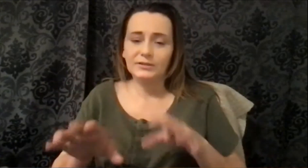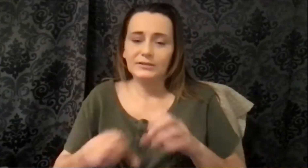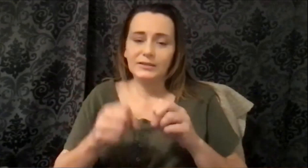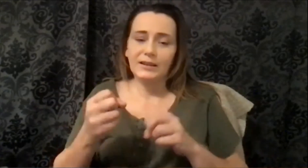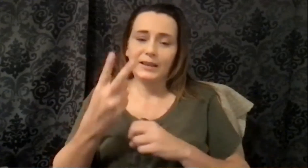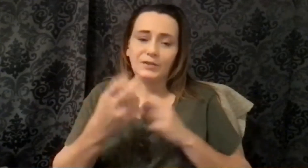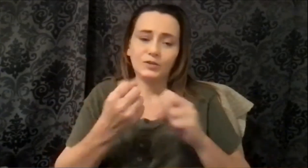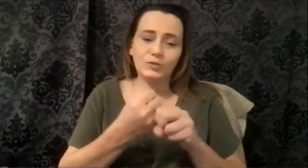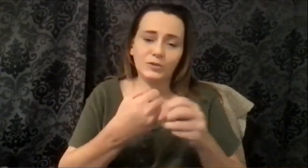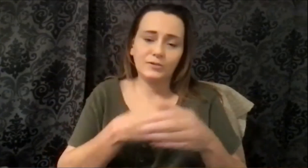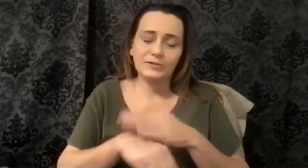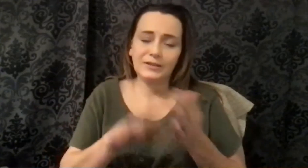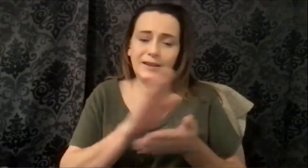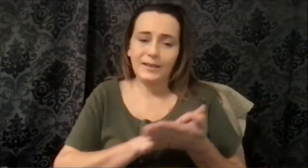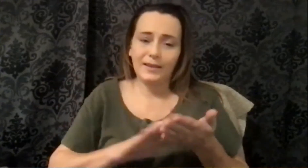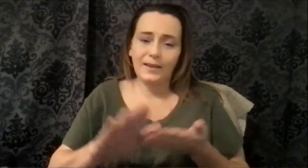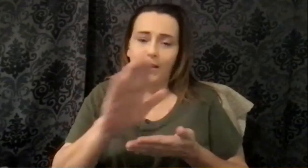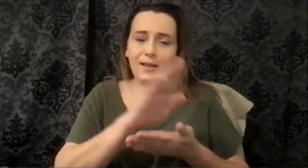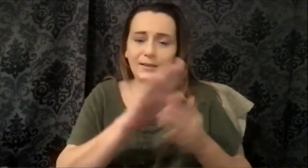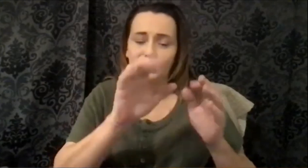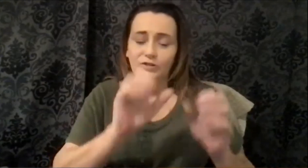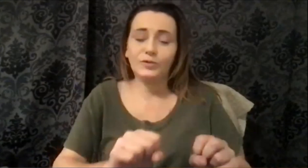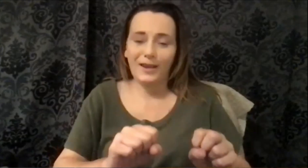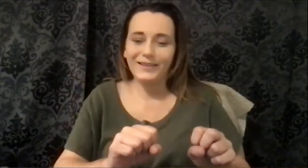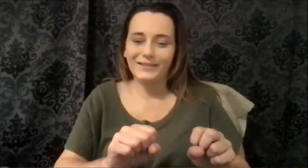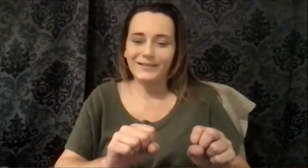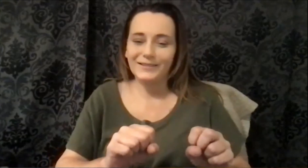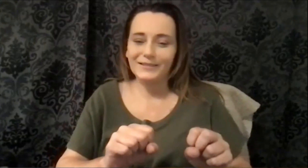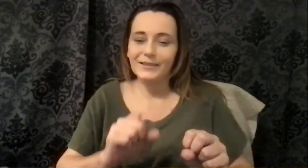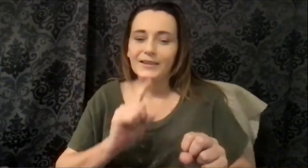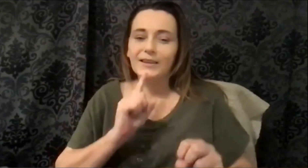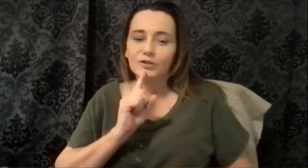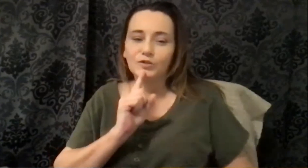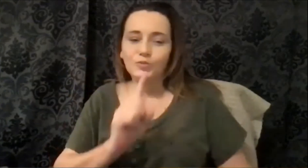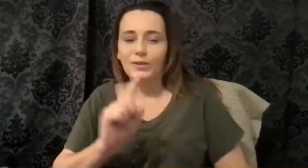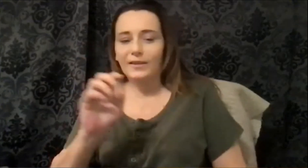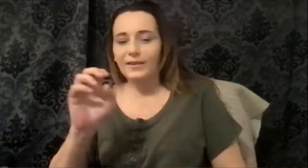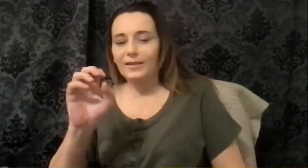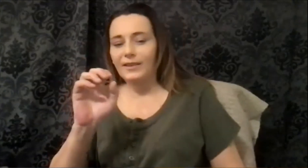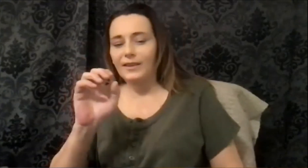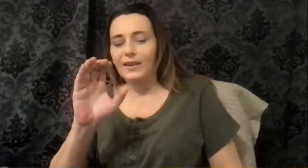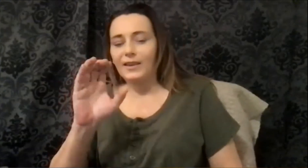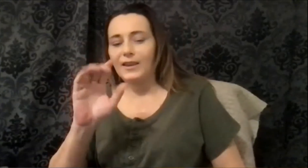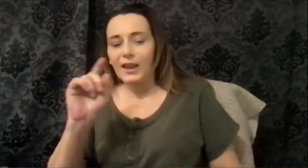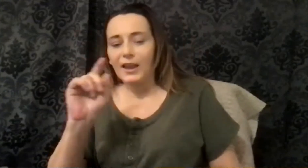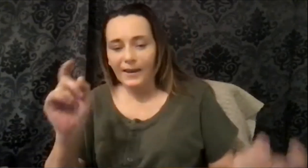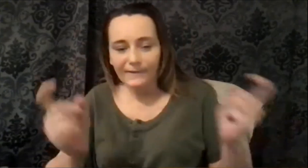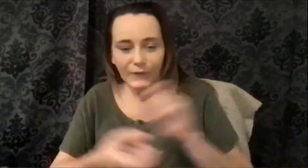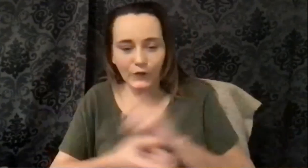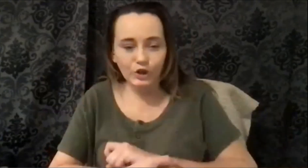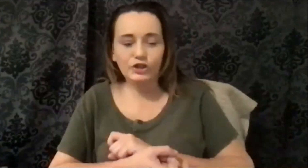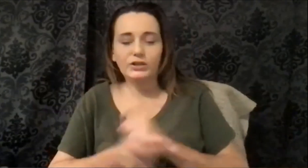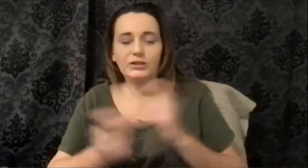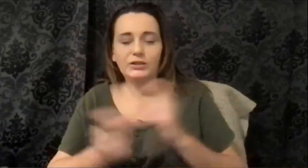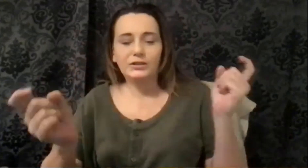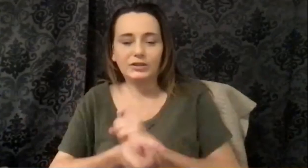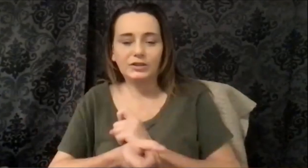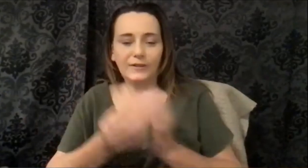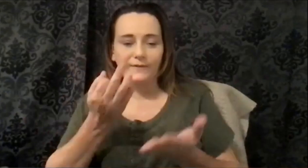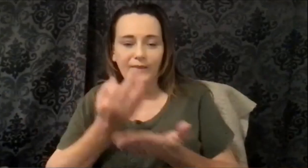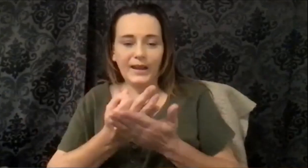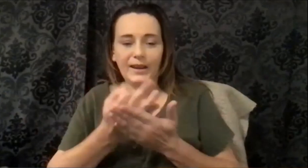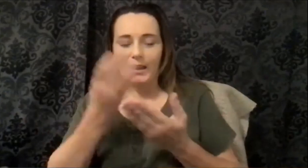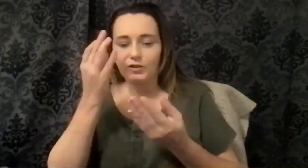in college and you can get there. But it really is the exchange, the conversion of financial information